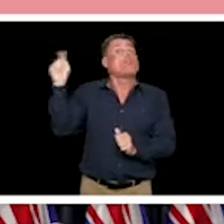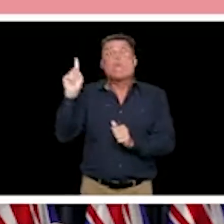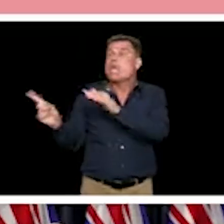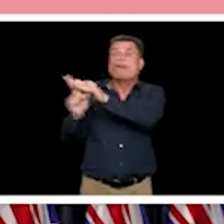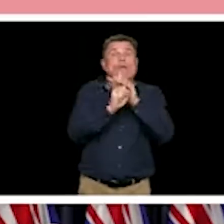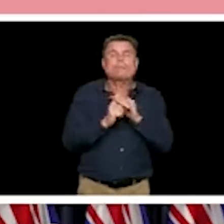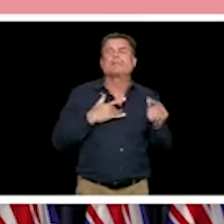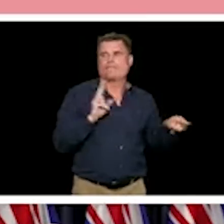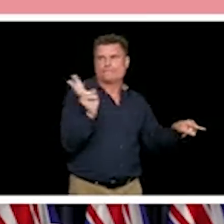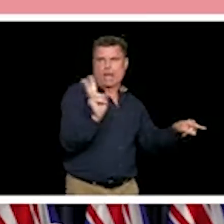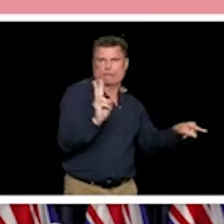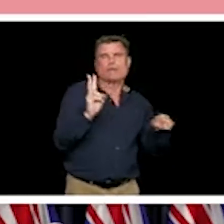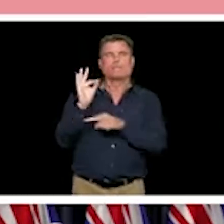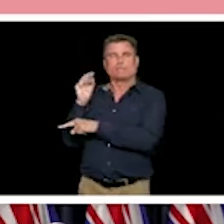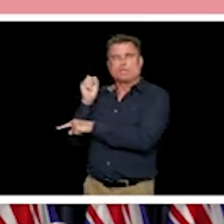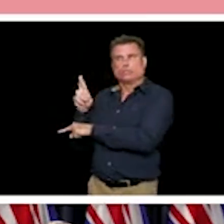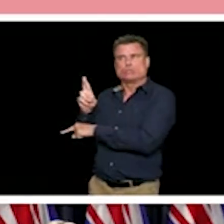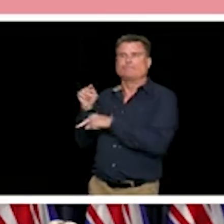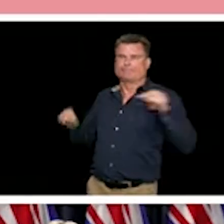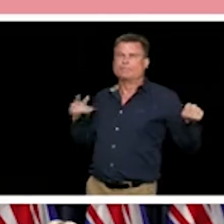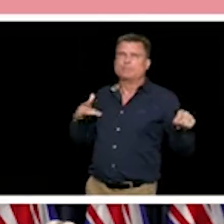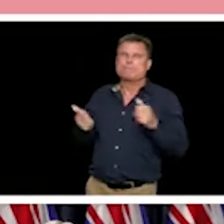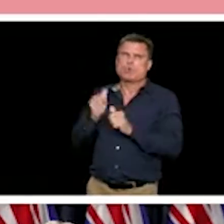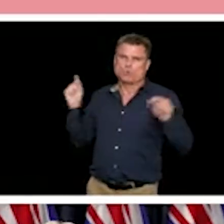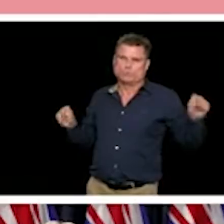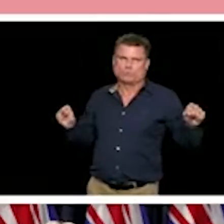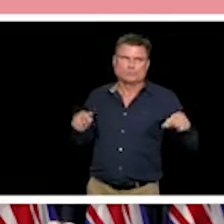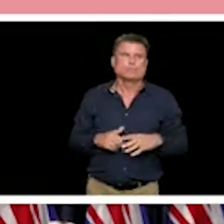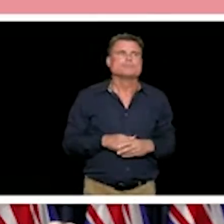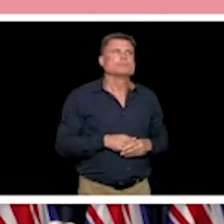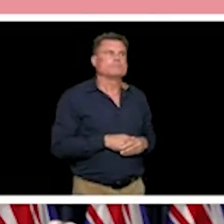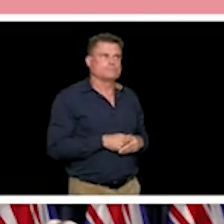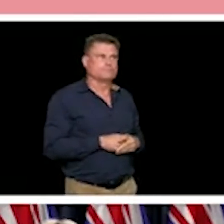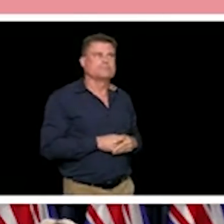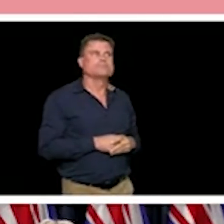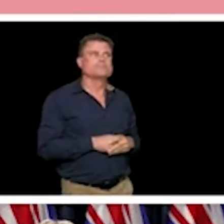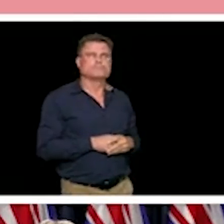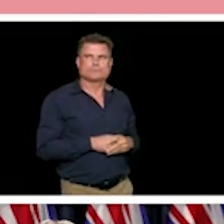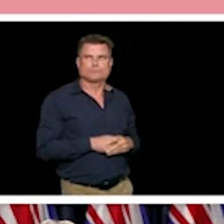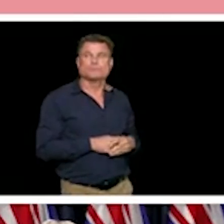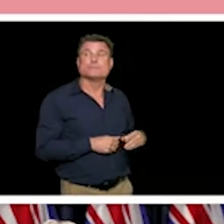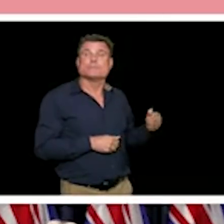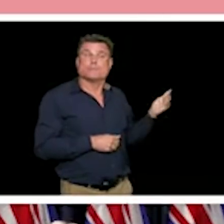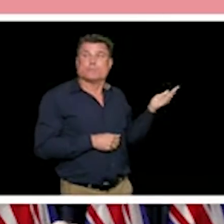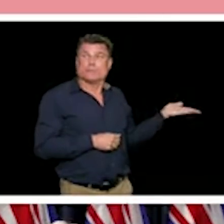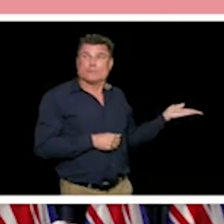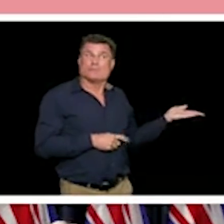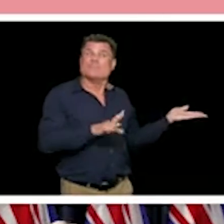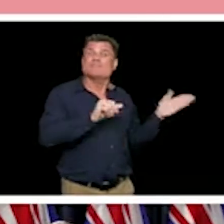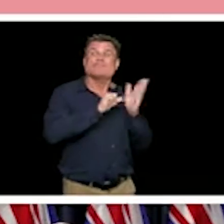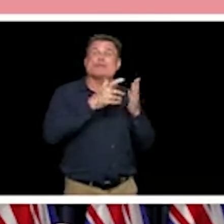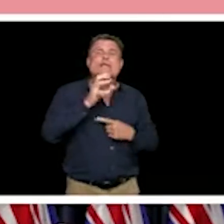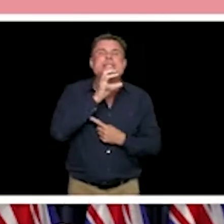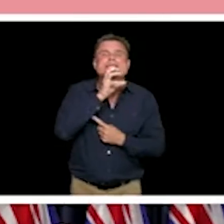mainland of British Columbia. When we look at the age groups, and this is something that we've been looking at and following